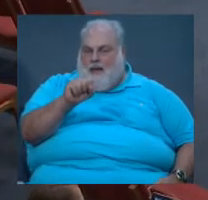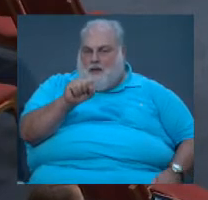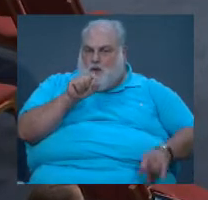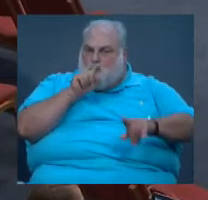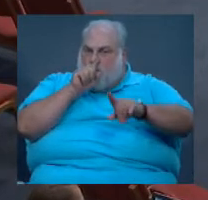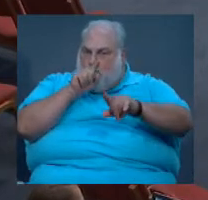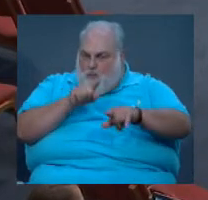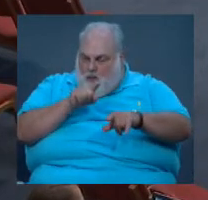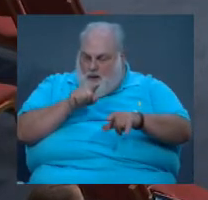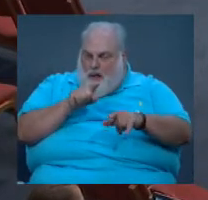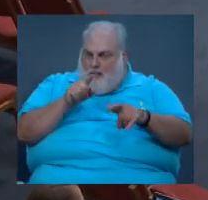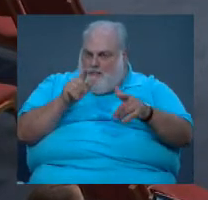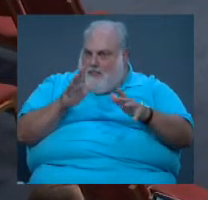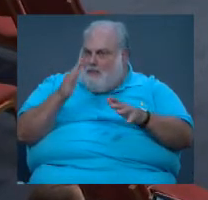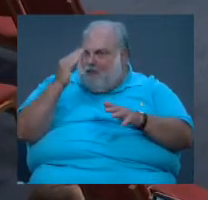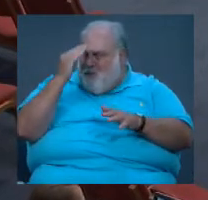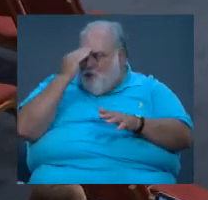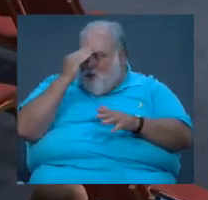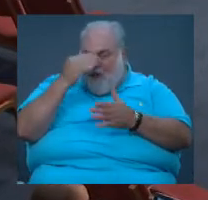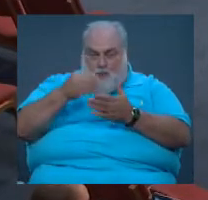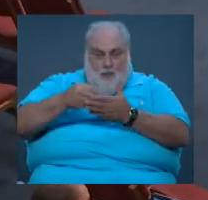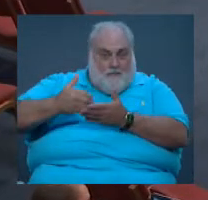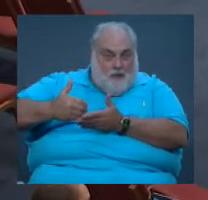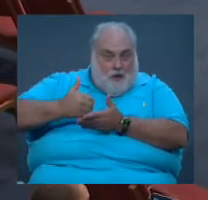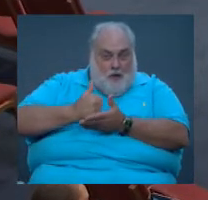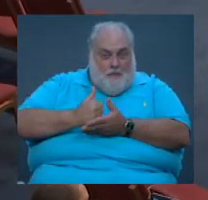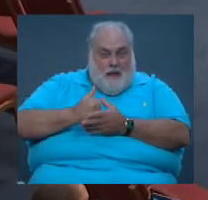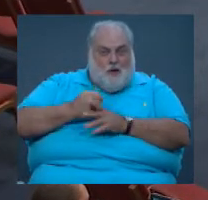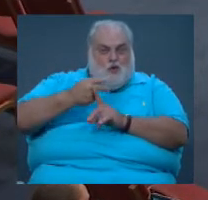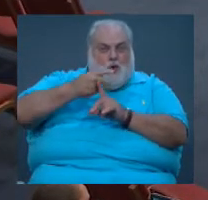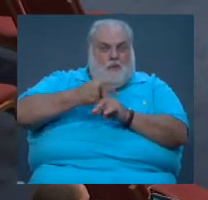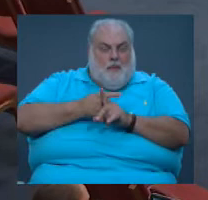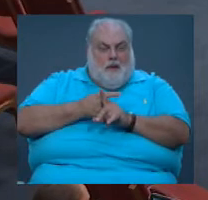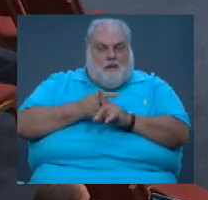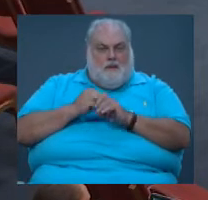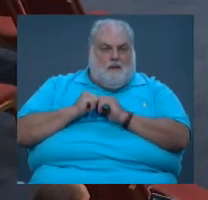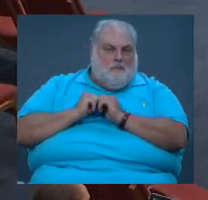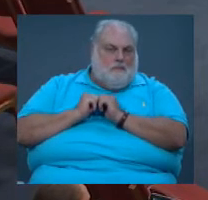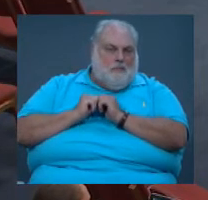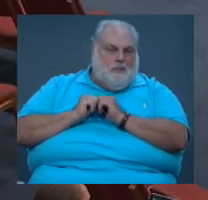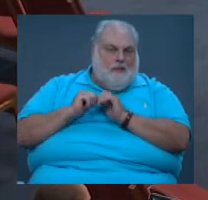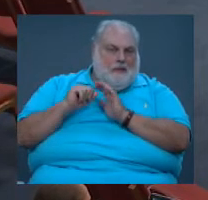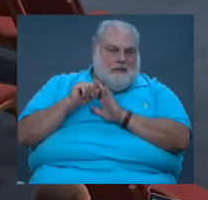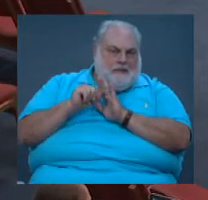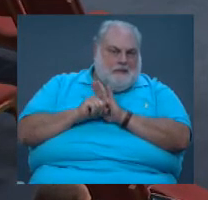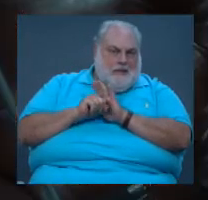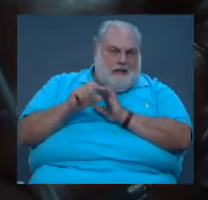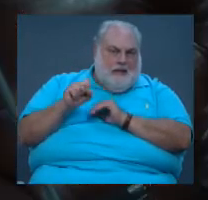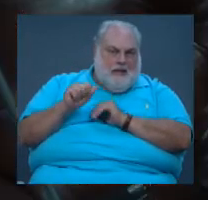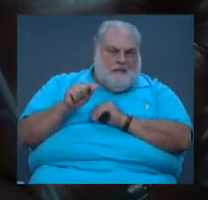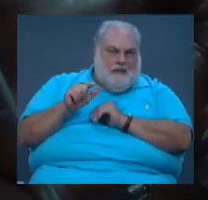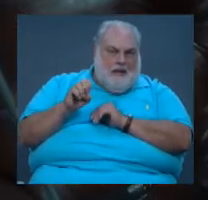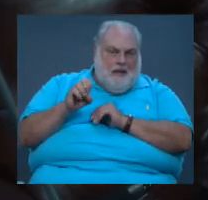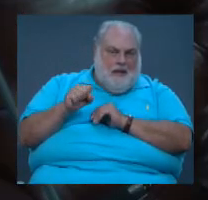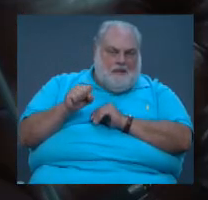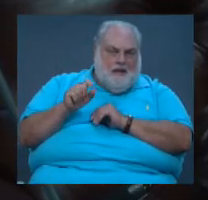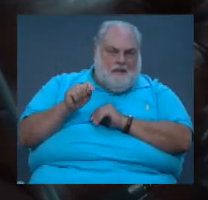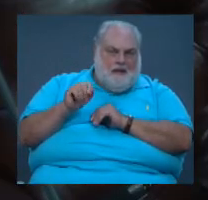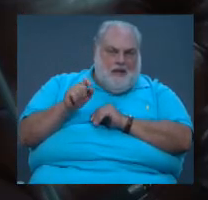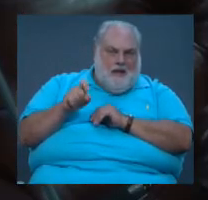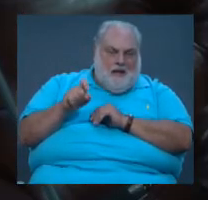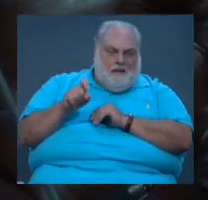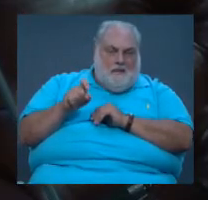report. I know our revenues lag 2 months with the state's, the sales tax collection, but you said